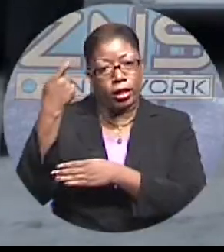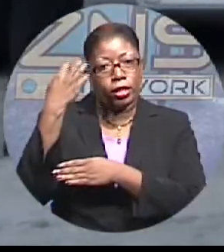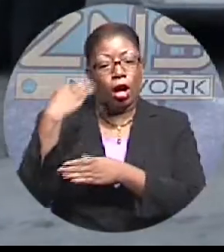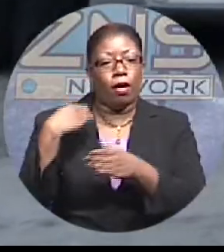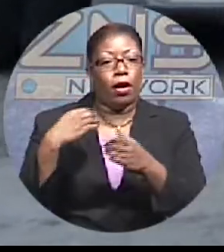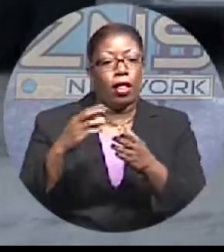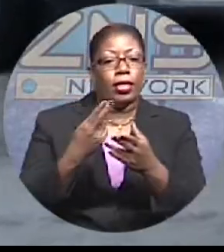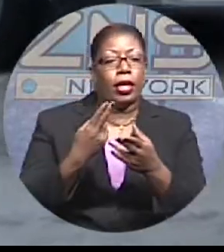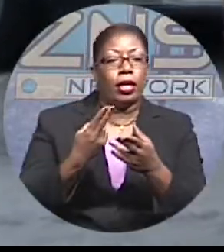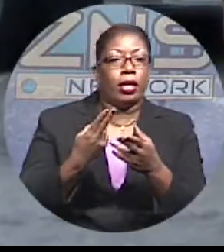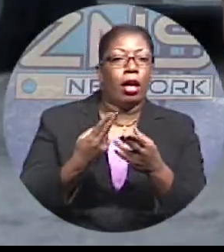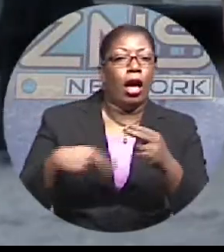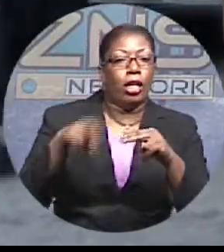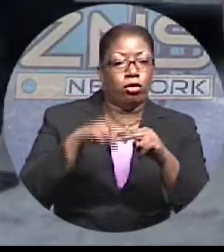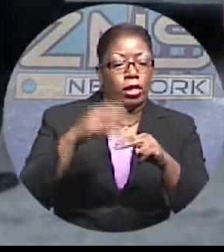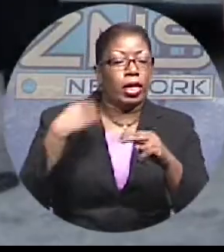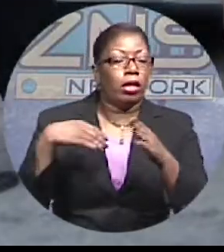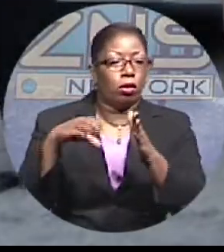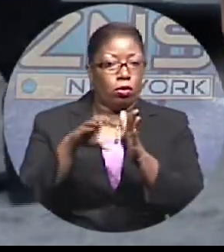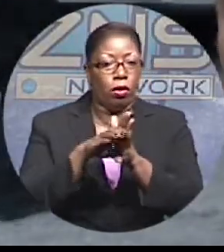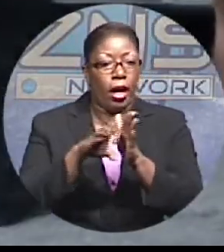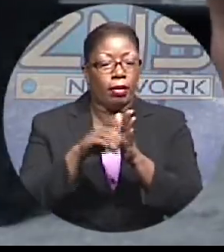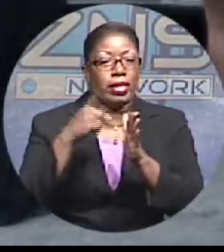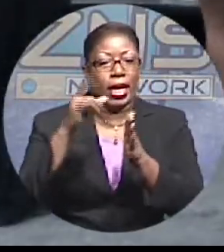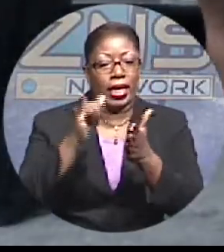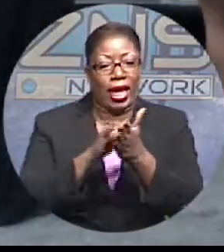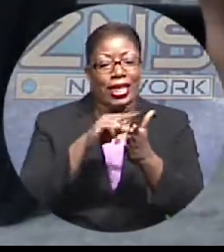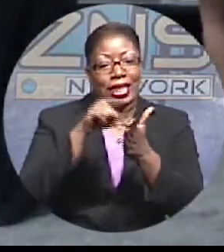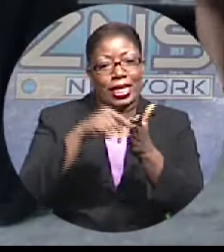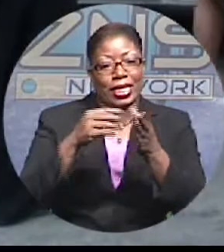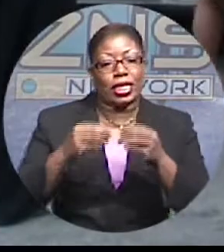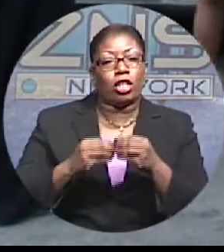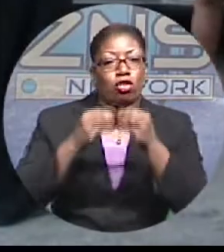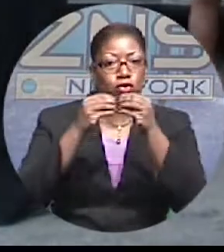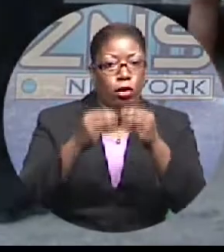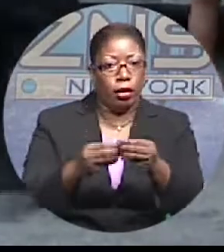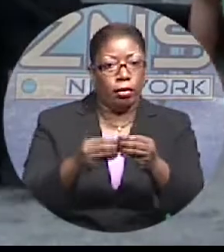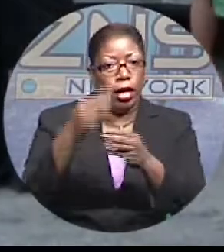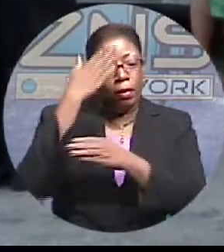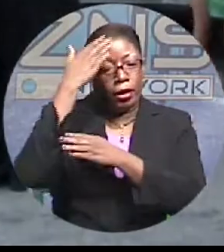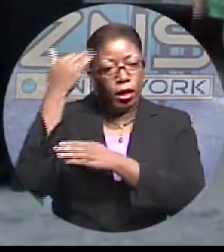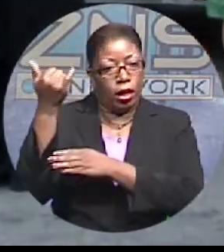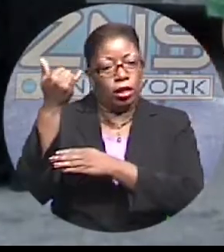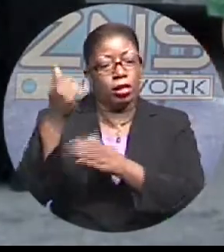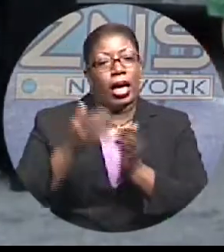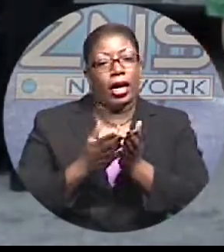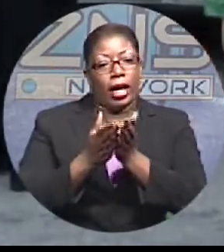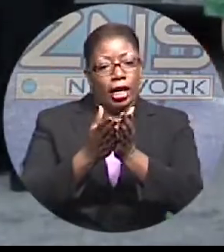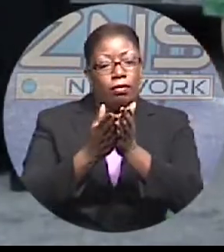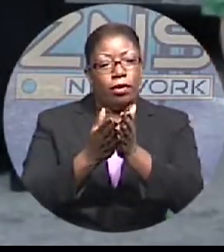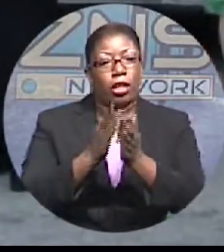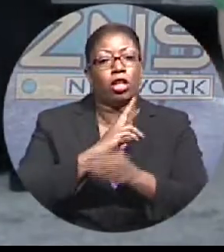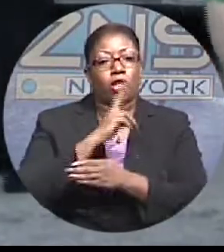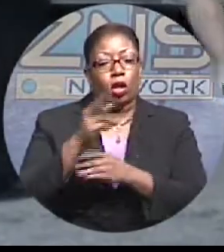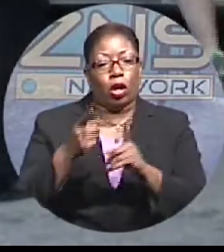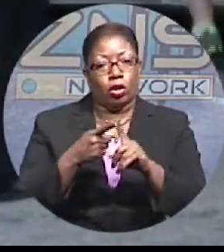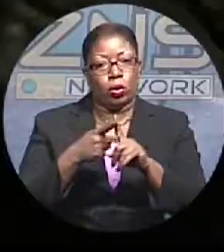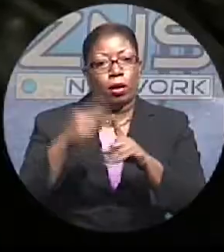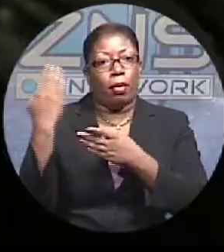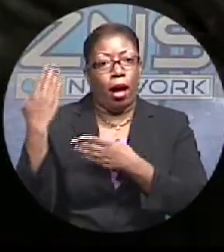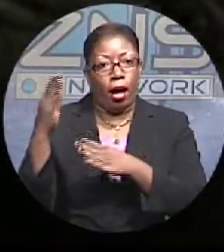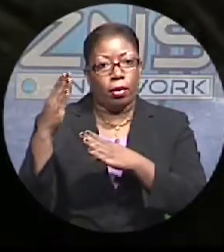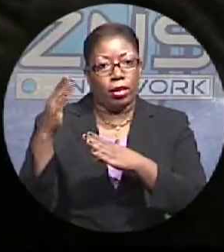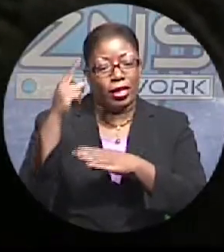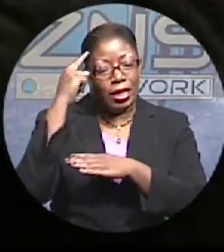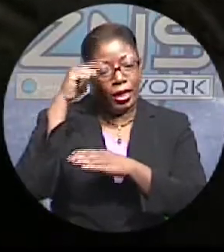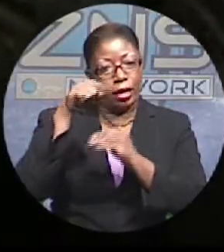element. Wilchcombe says while this may be extreme, as Carnival has been loyal to the Bahamas, it is something to think about. To